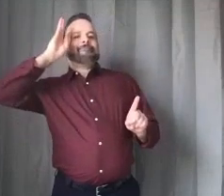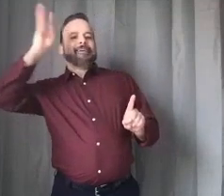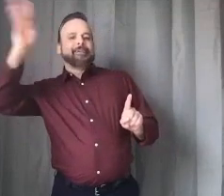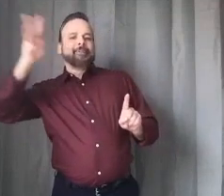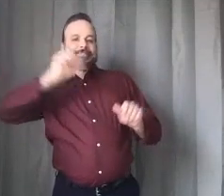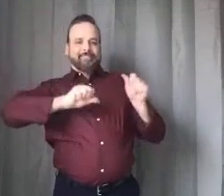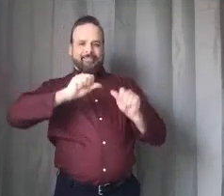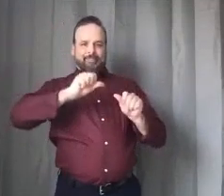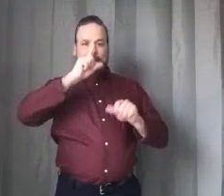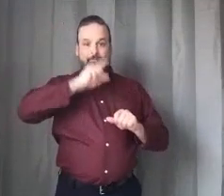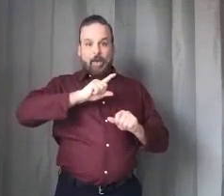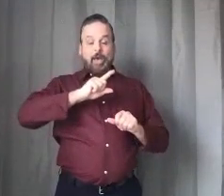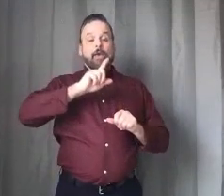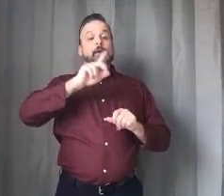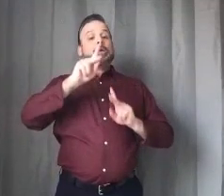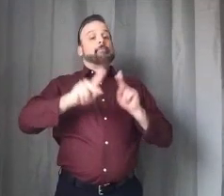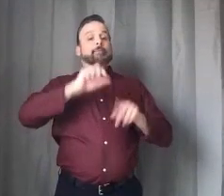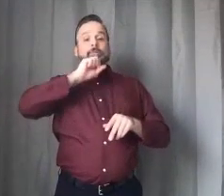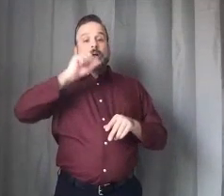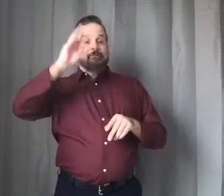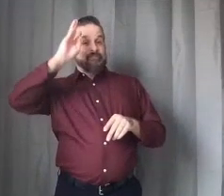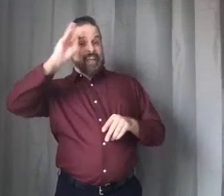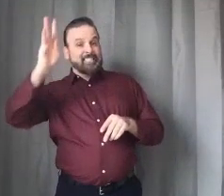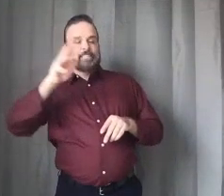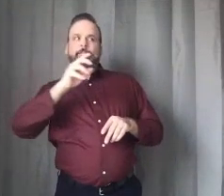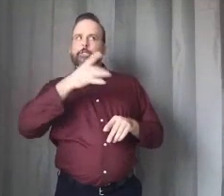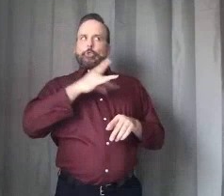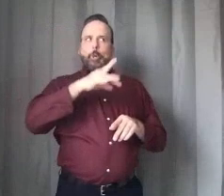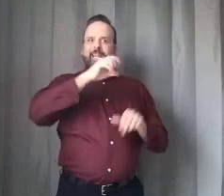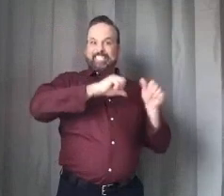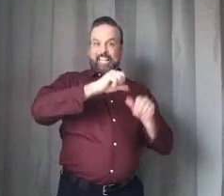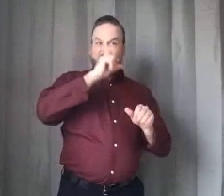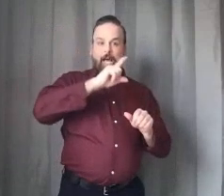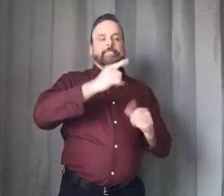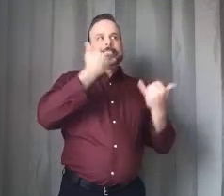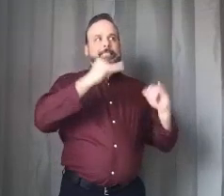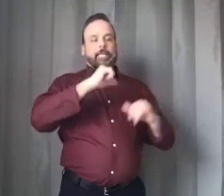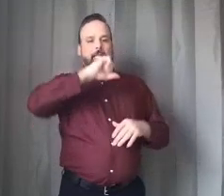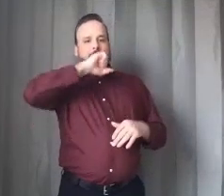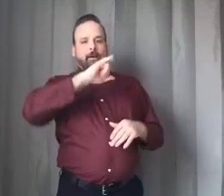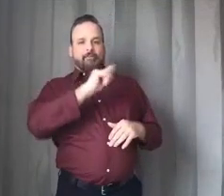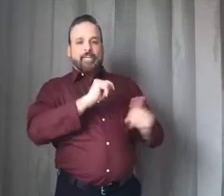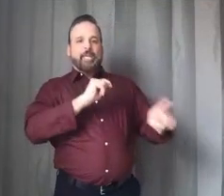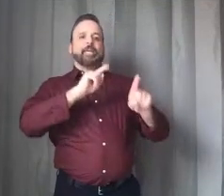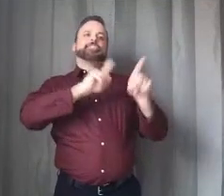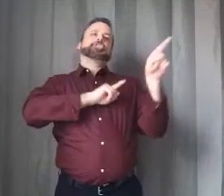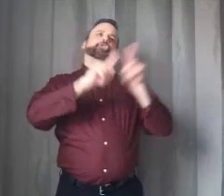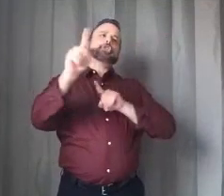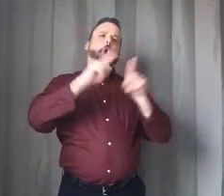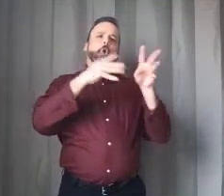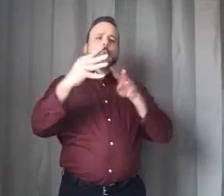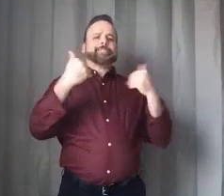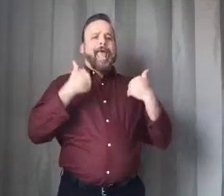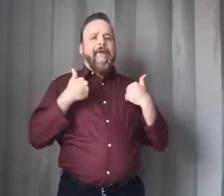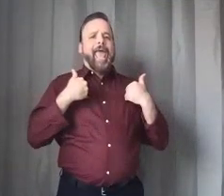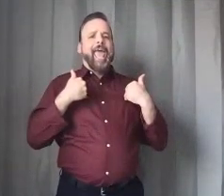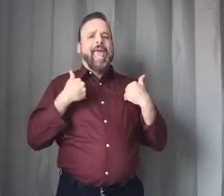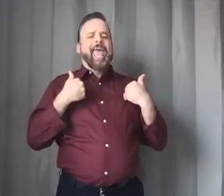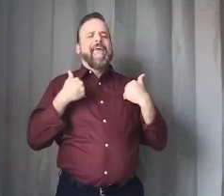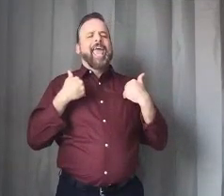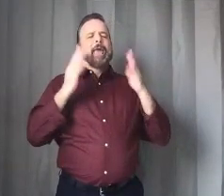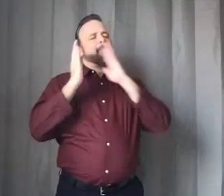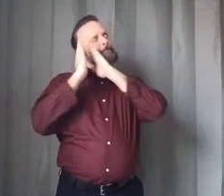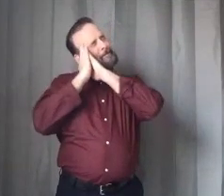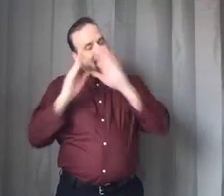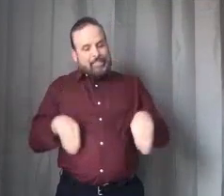think people love fantasy, but they're not into sci-fi, they'll love it. And that's why so many people love it. But I had like Star Wars bed sheets. I was really scared of Jabba the Hutt too.